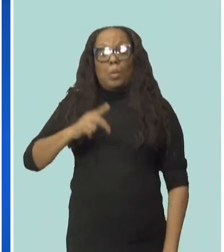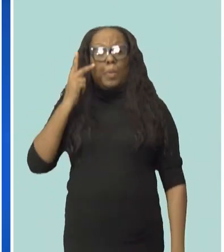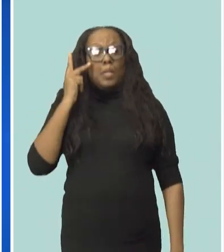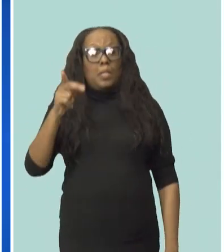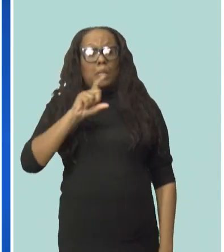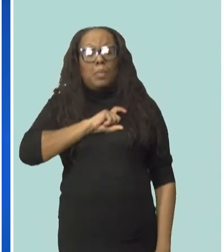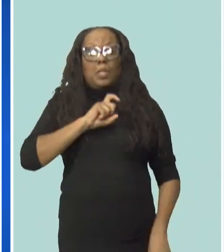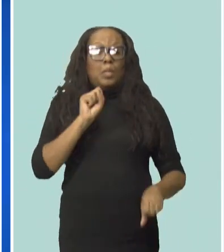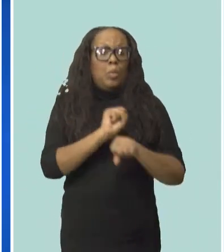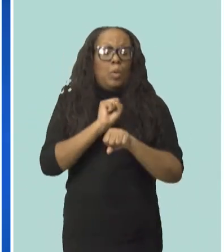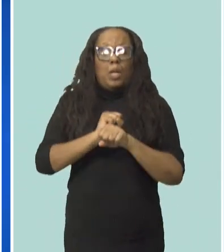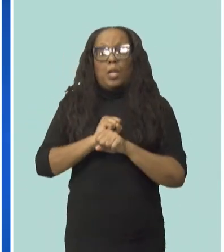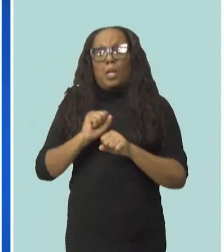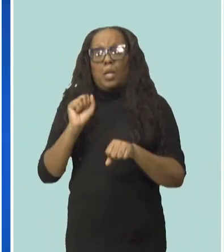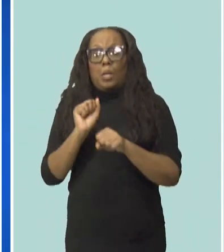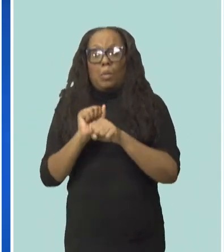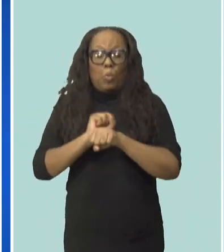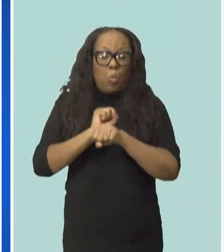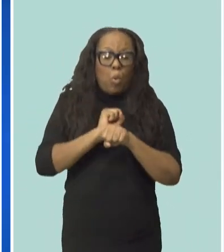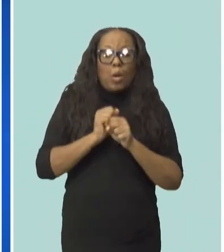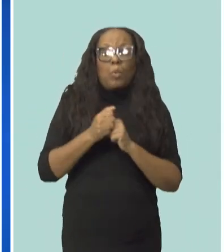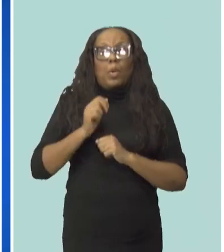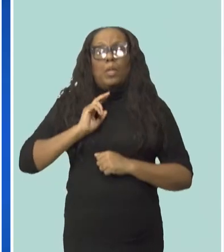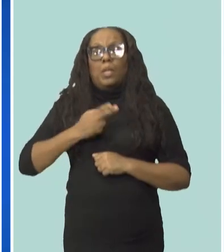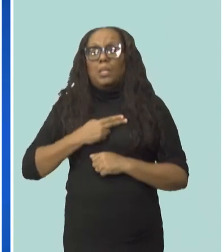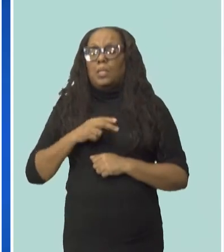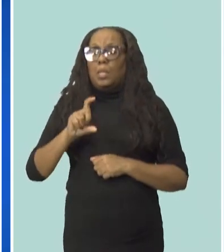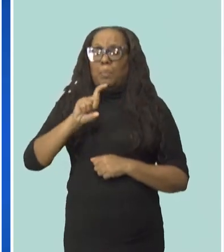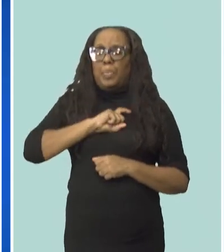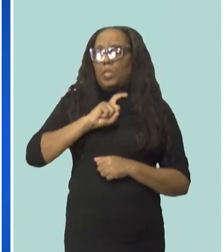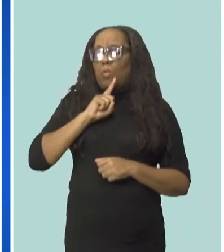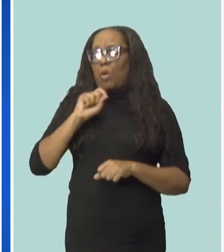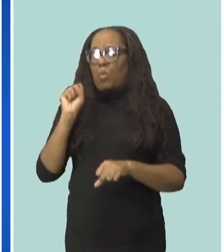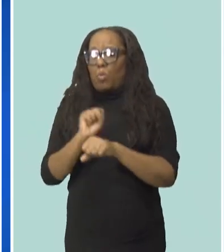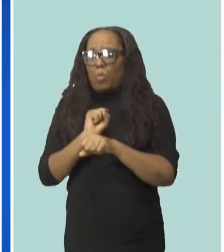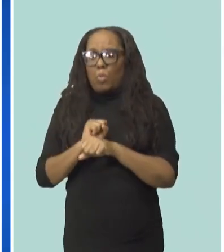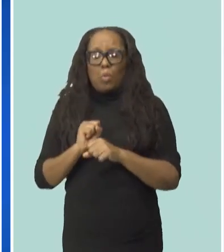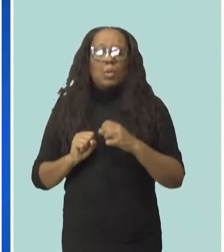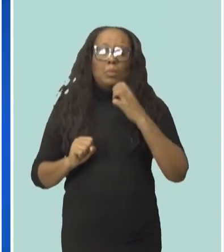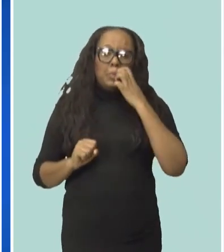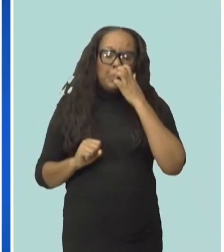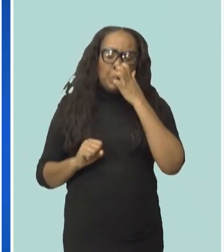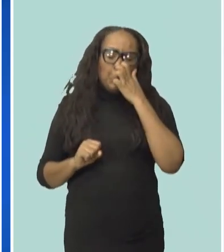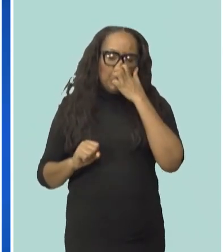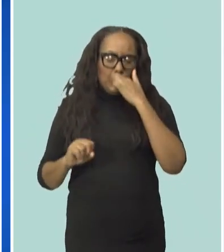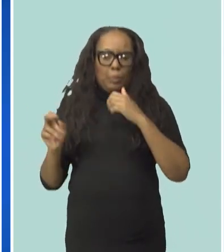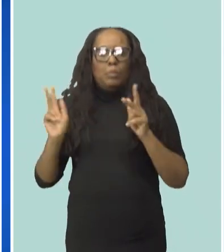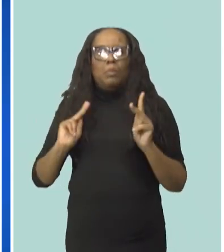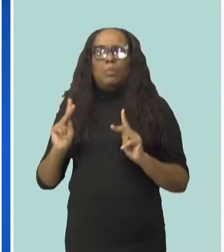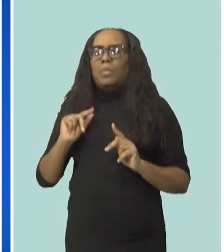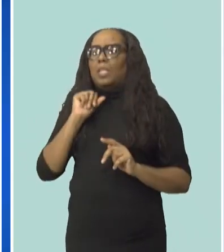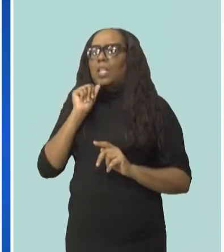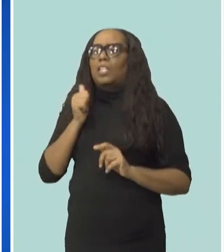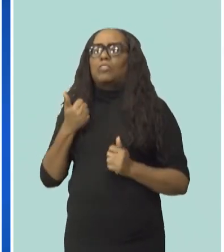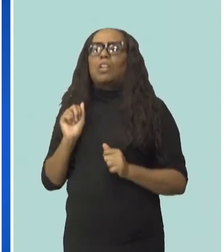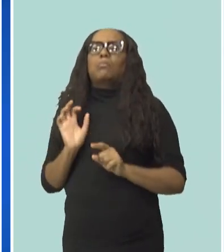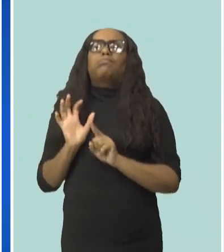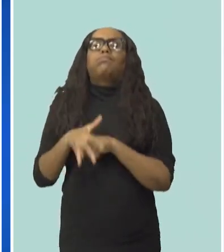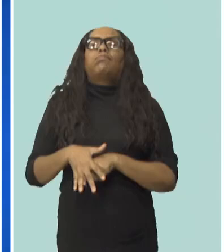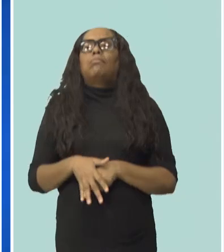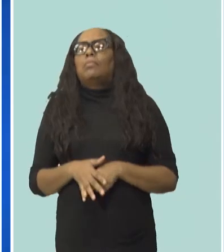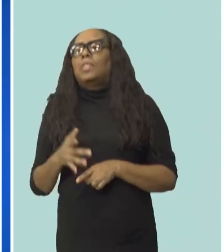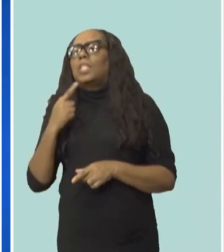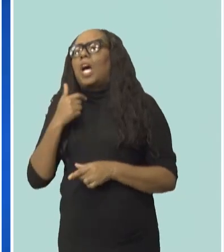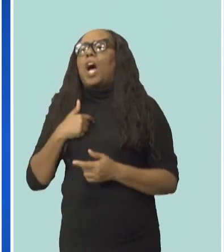bands individually that we had for 4-day morning a couple of nights ago, we saw a huge reduction in terms of invasions in bands due to